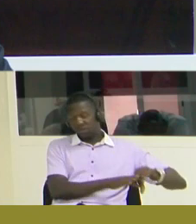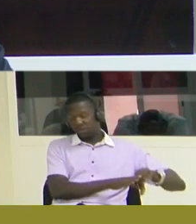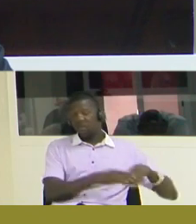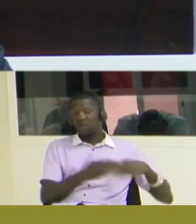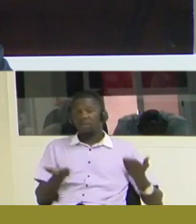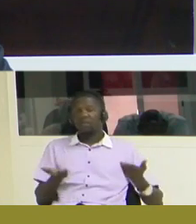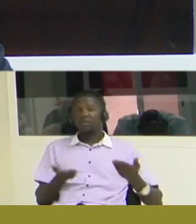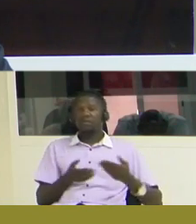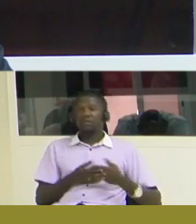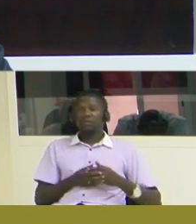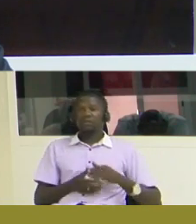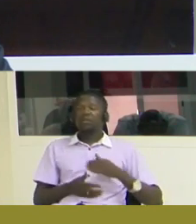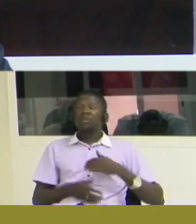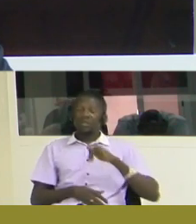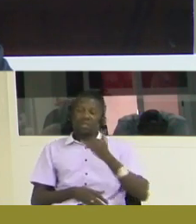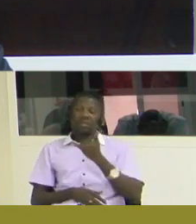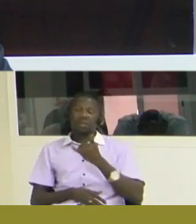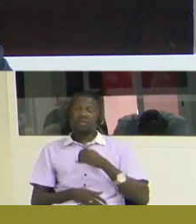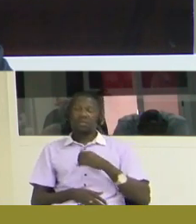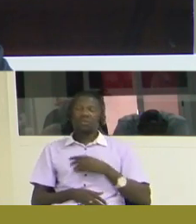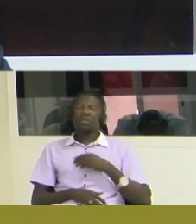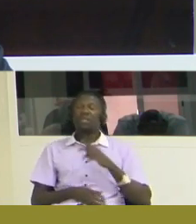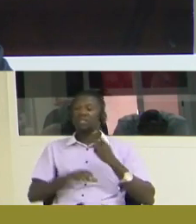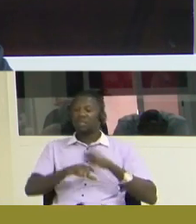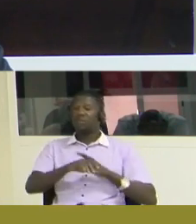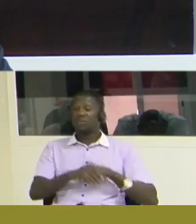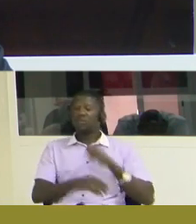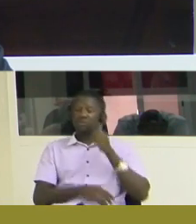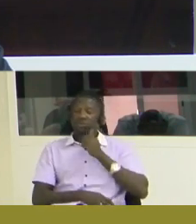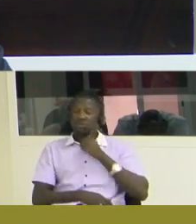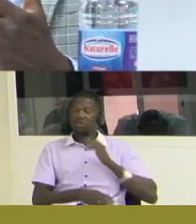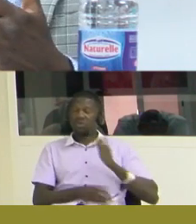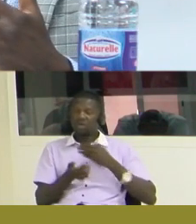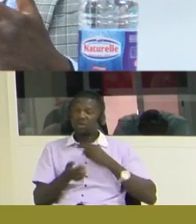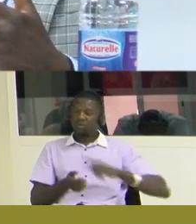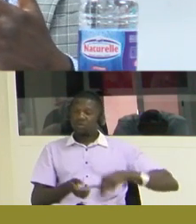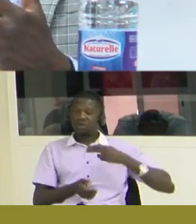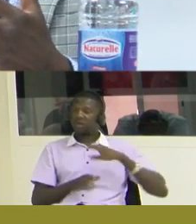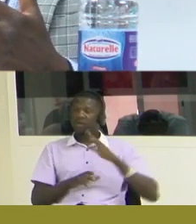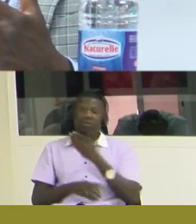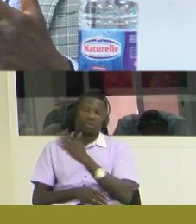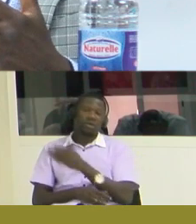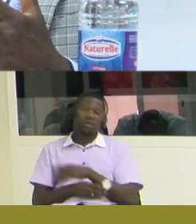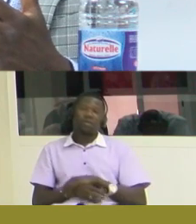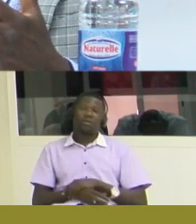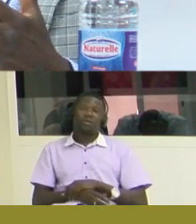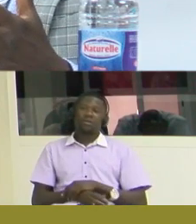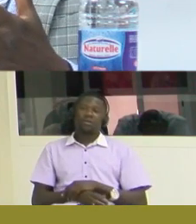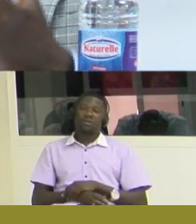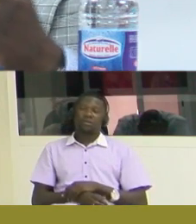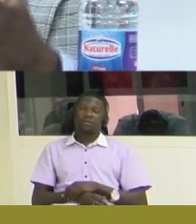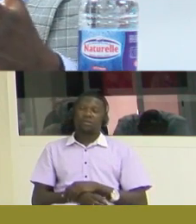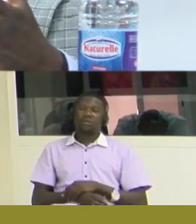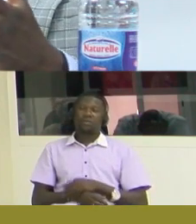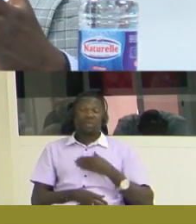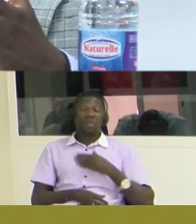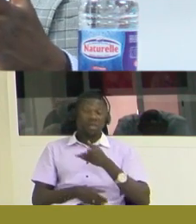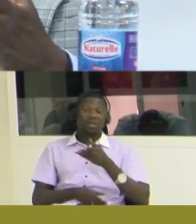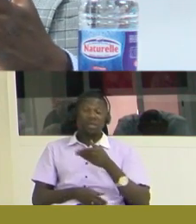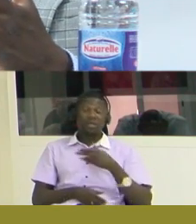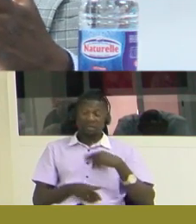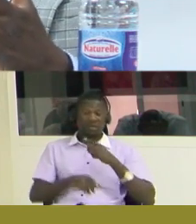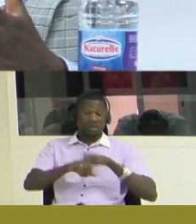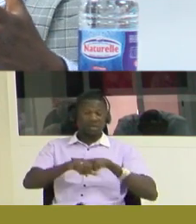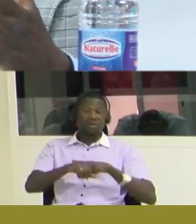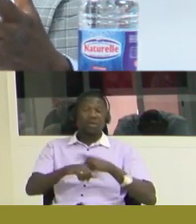that time we used to carry our weapons everywhere we go okay but couldn't that protocol have been implemented at